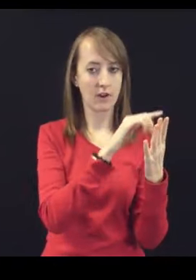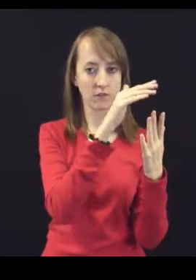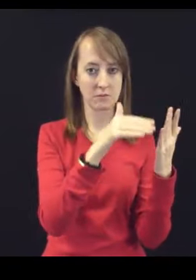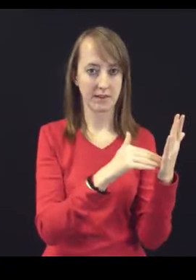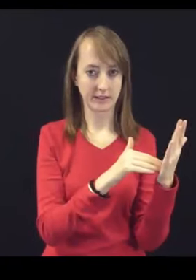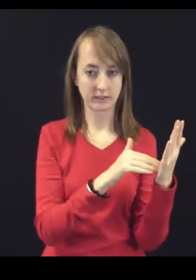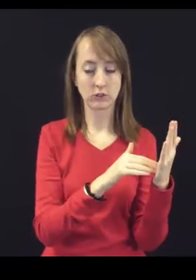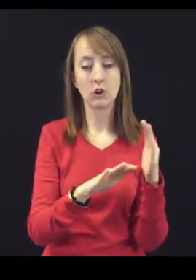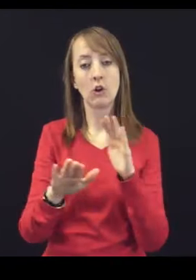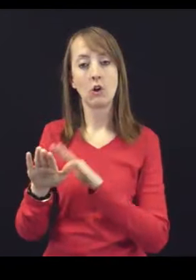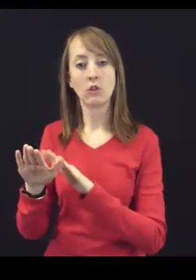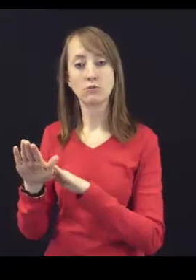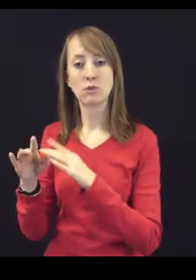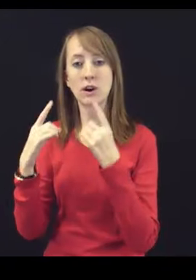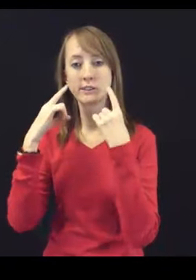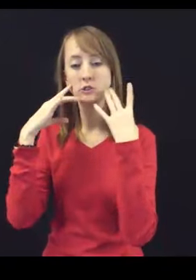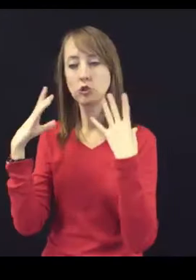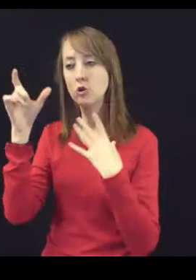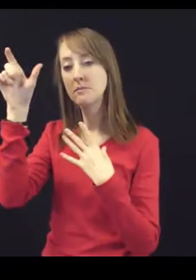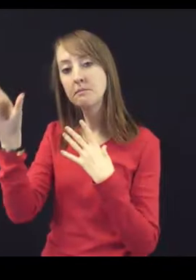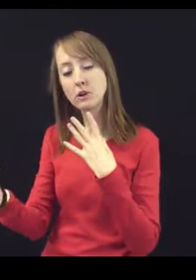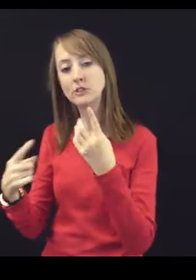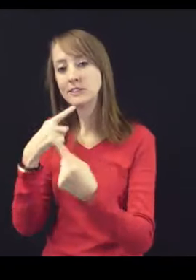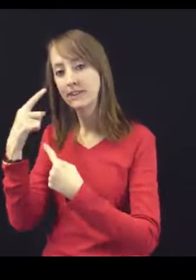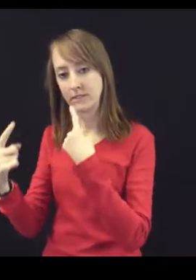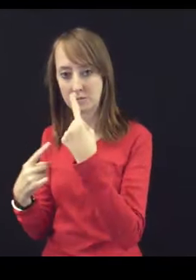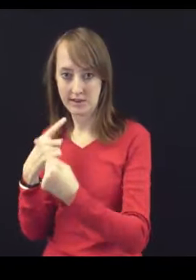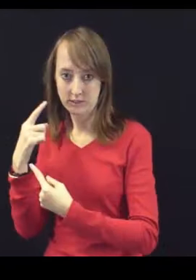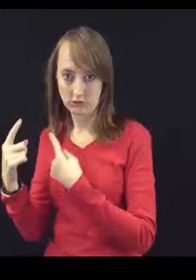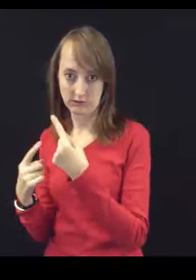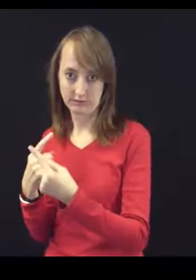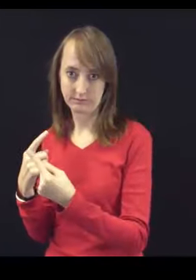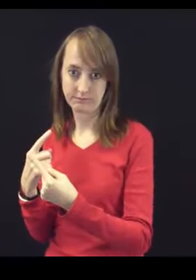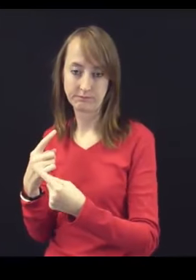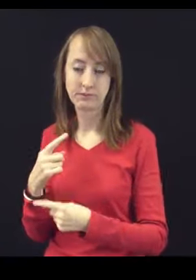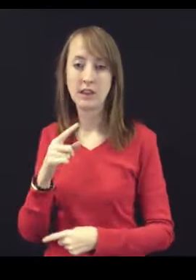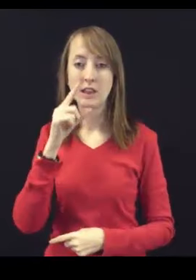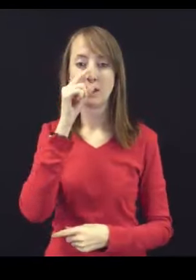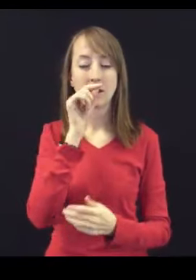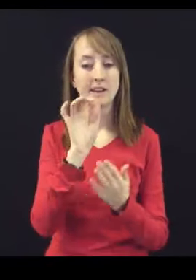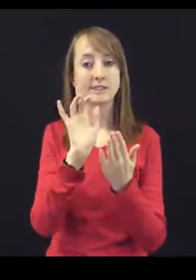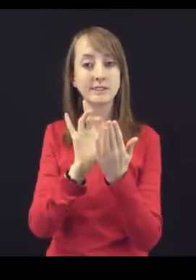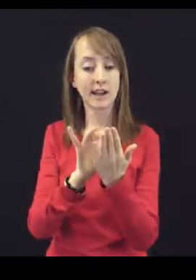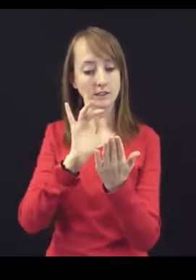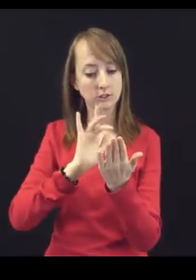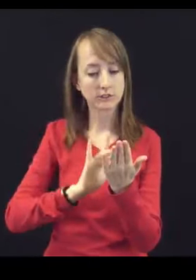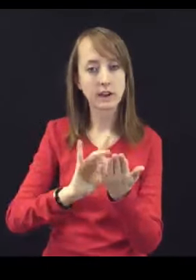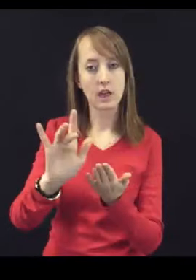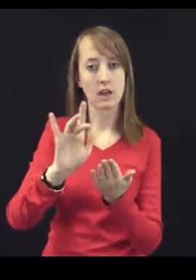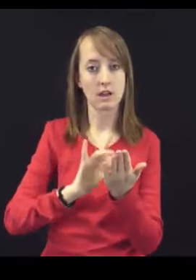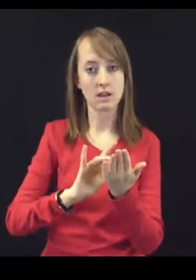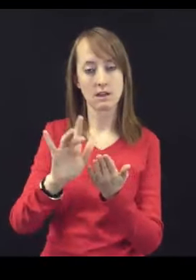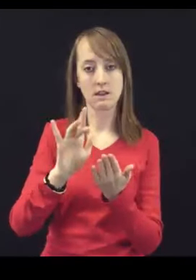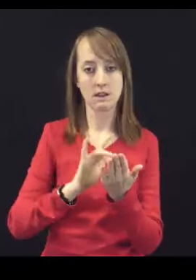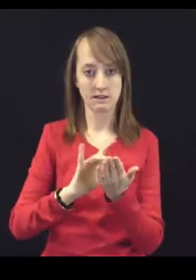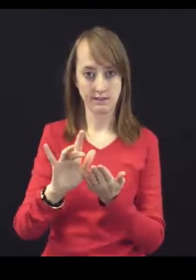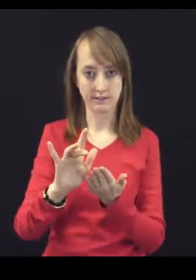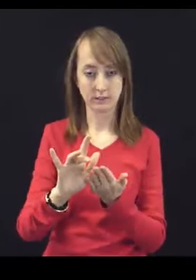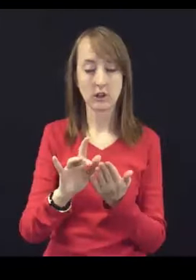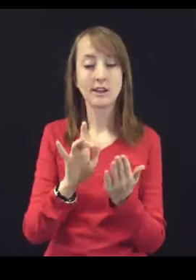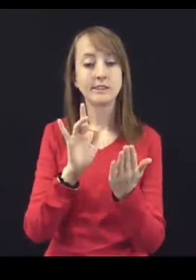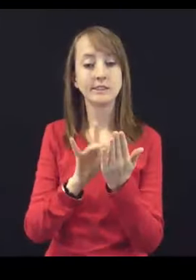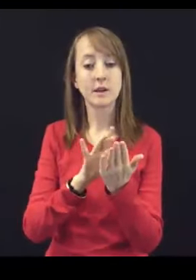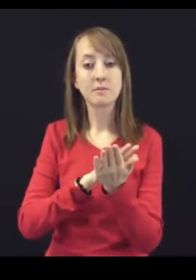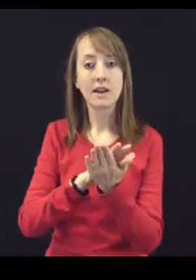left, with the last contact viewed visible on the right. If you have more than a screen full of contacts, you can tap and slide through them